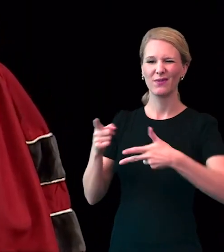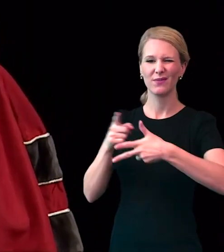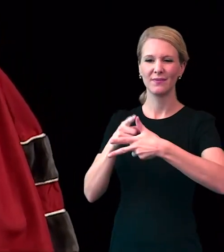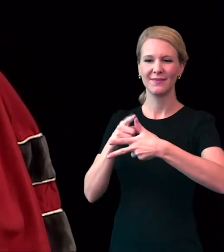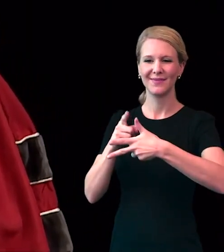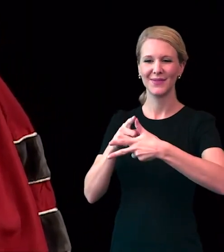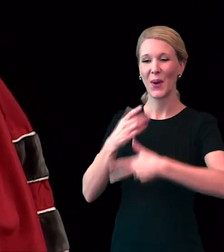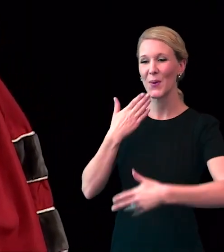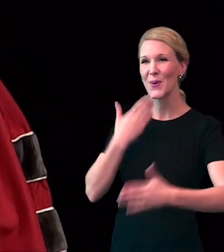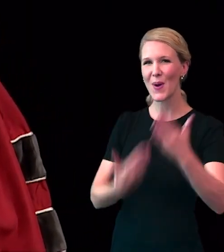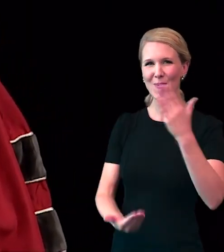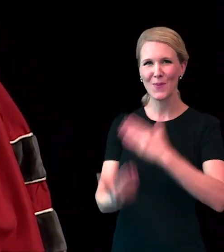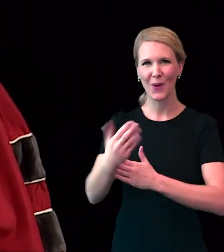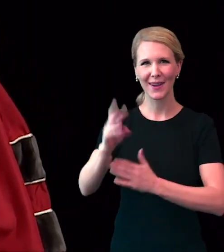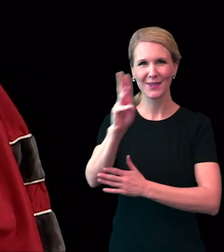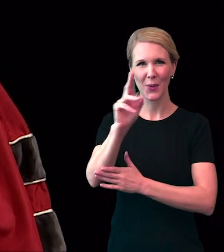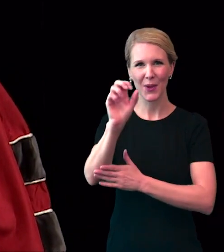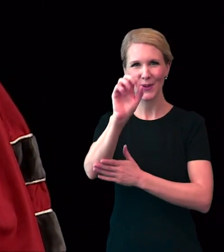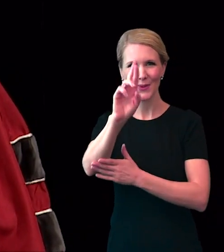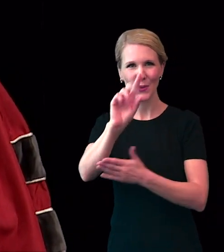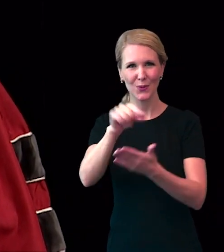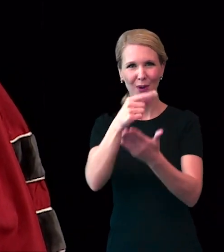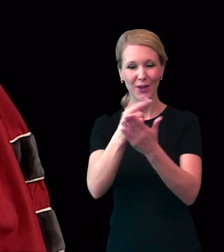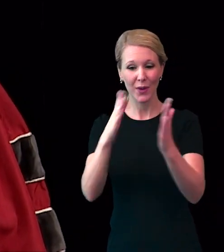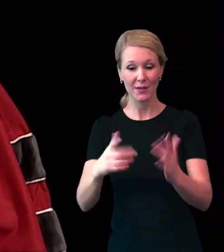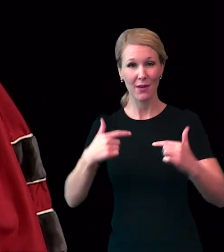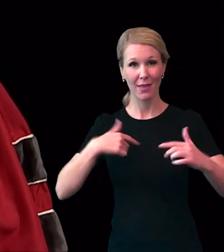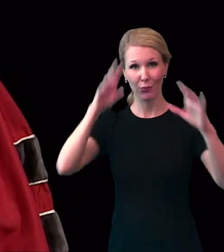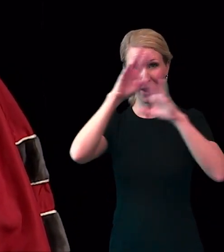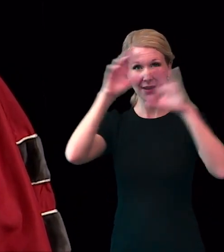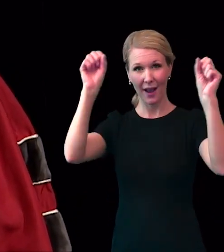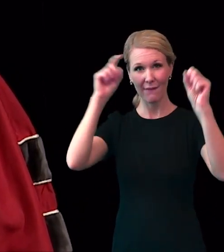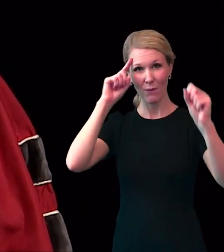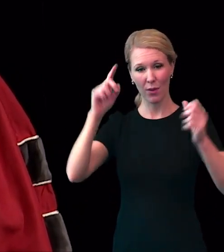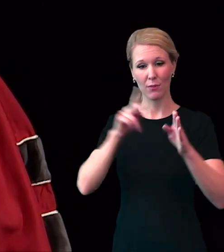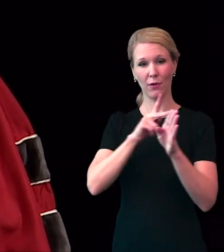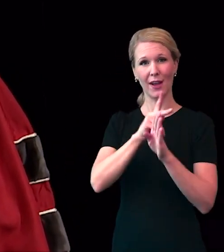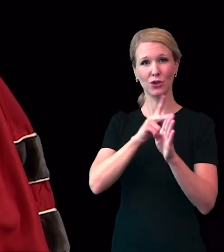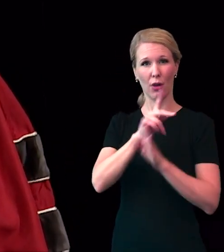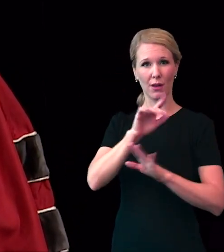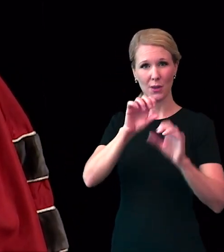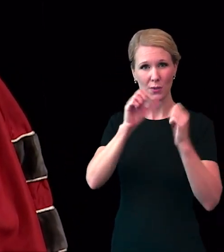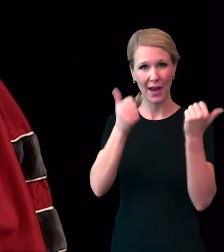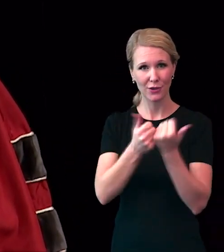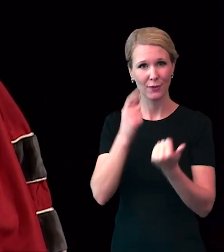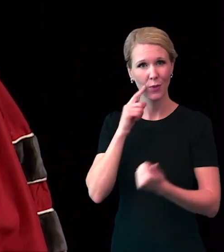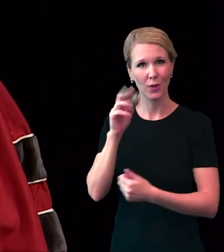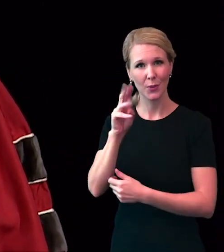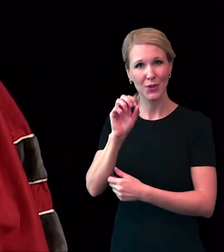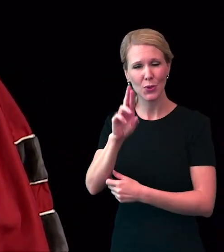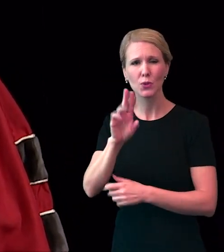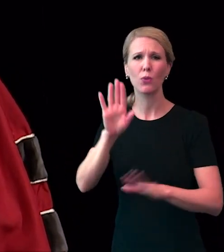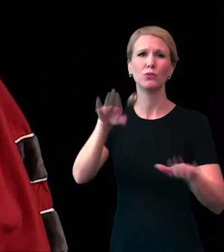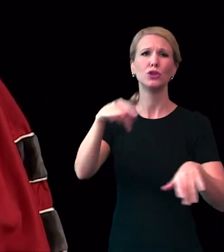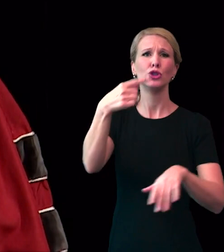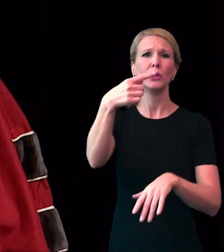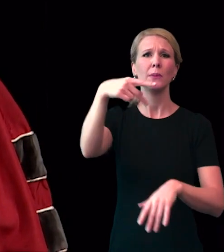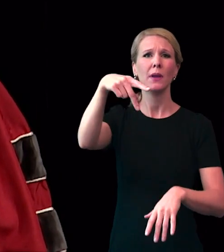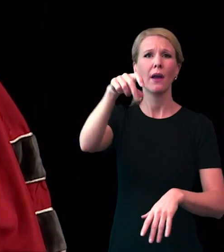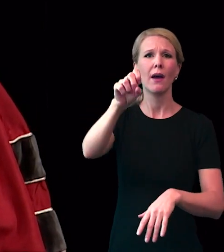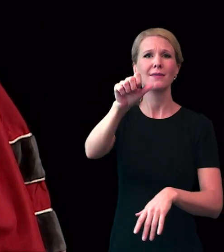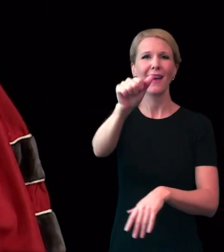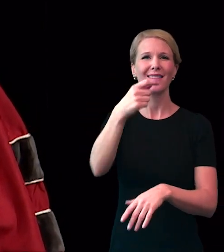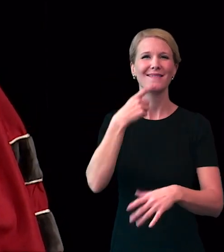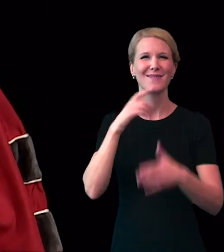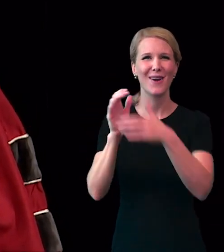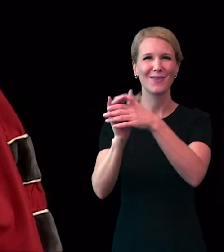Good morning, WSU graduates. As President of the Graduate and Professional Student Association here at Washington State, I want to say that on behalf of the GPSA, congratulations